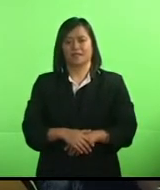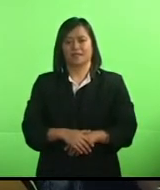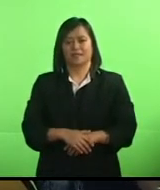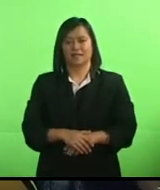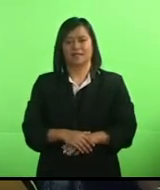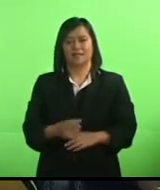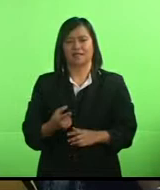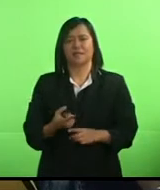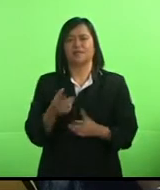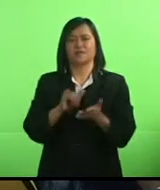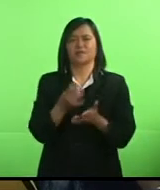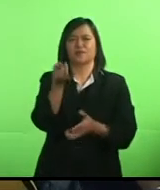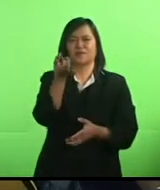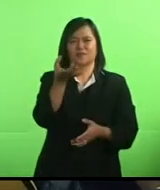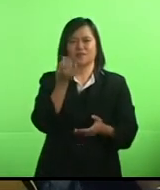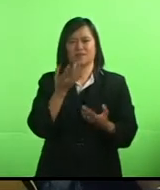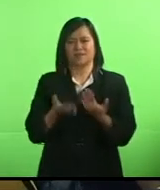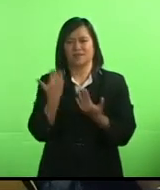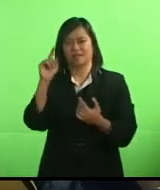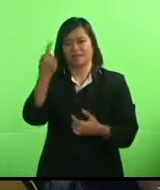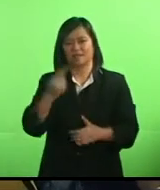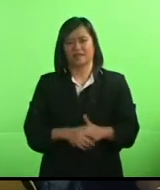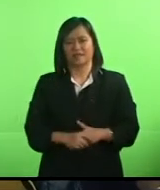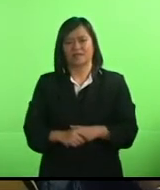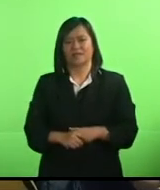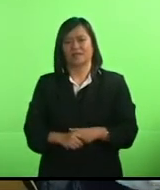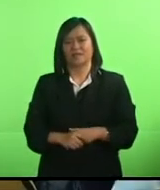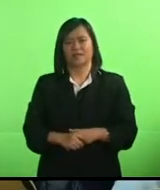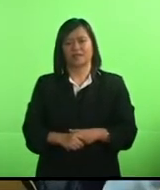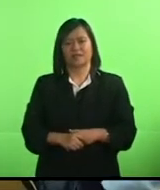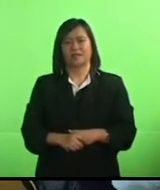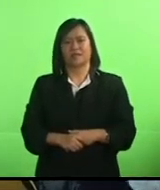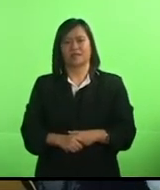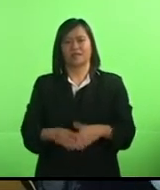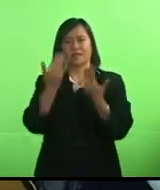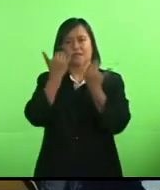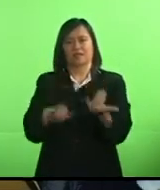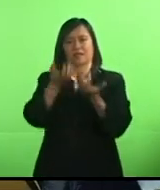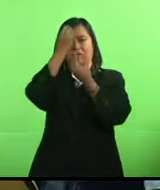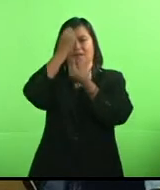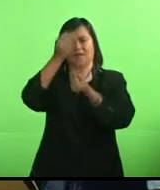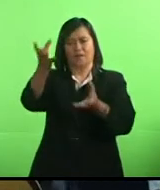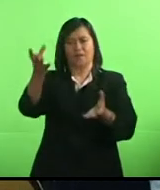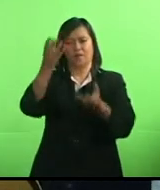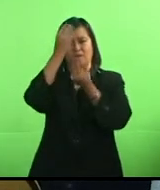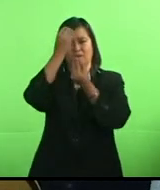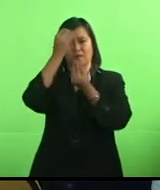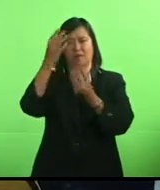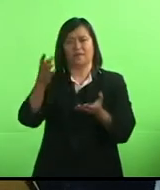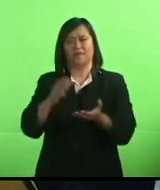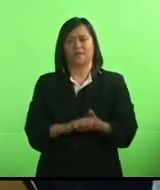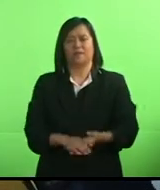yeah? That was a piece of cake, right? Okay, now the info trail.